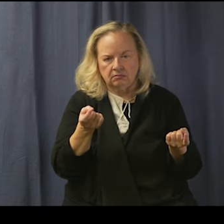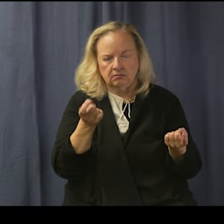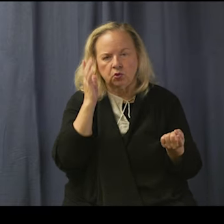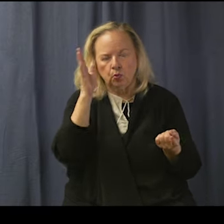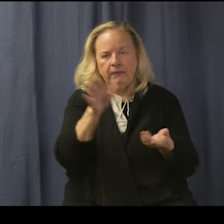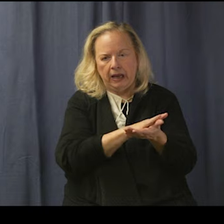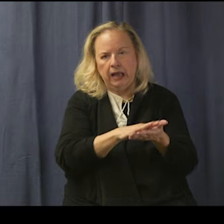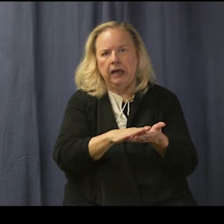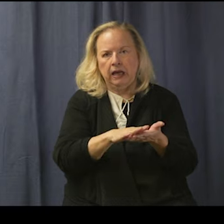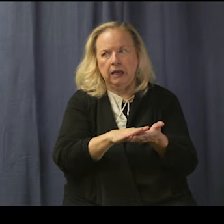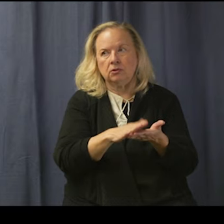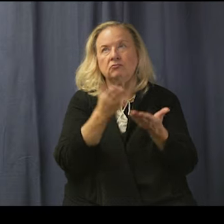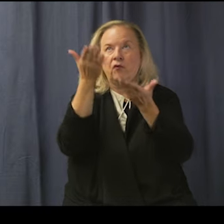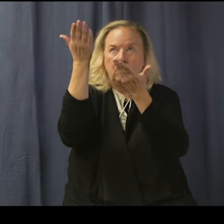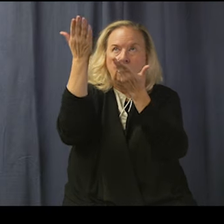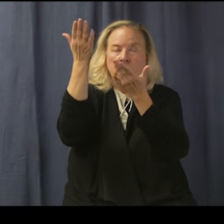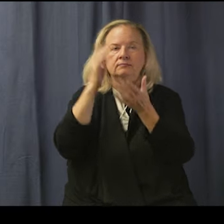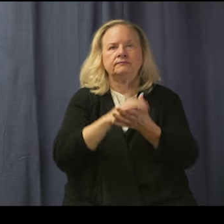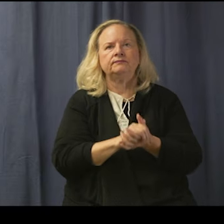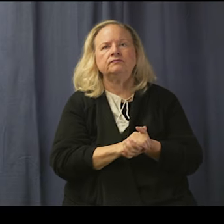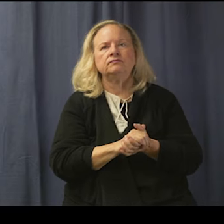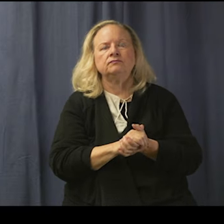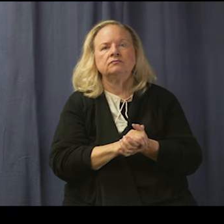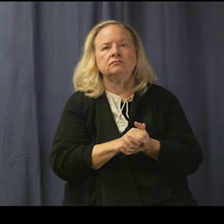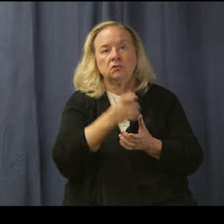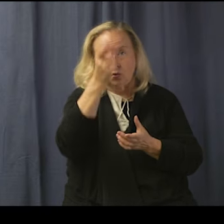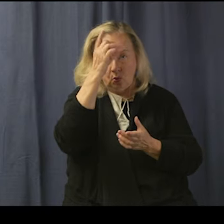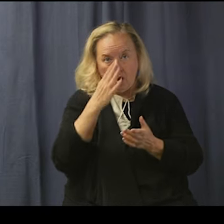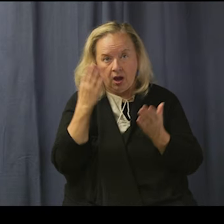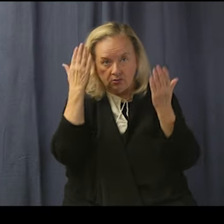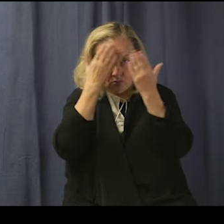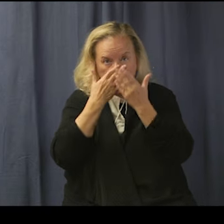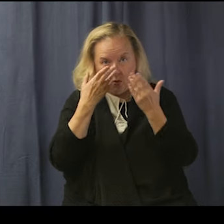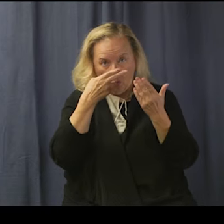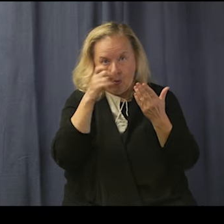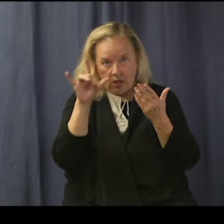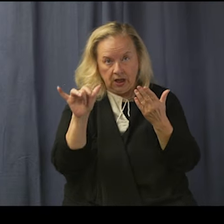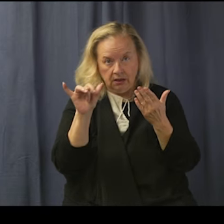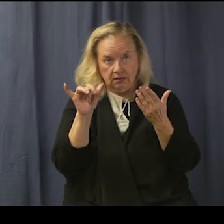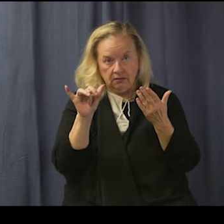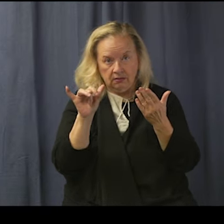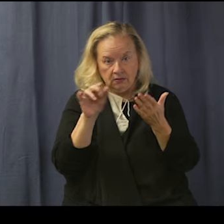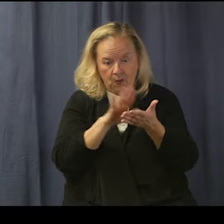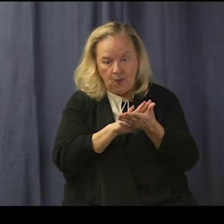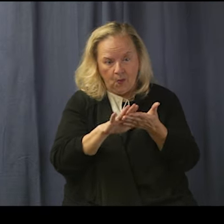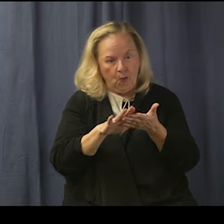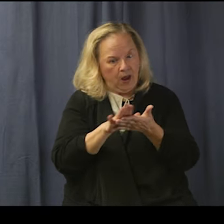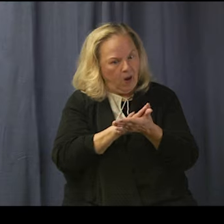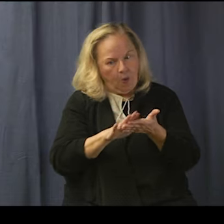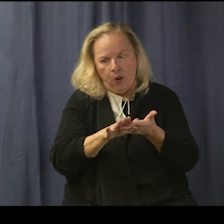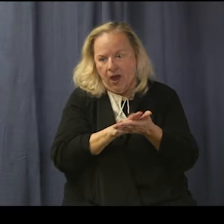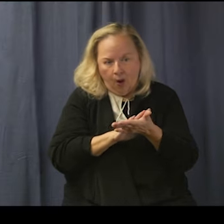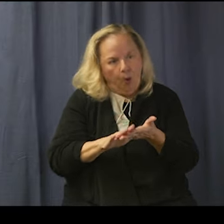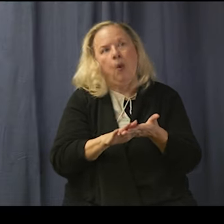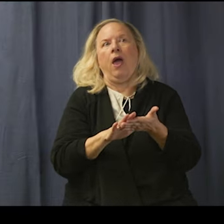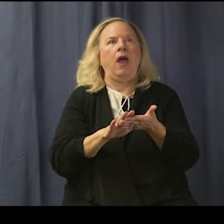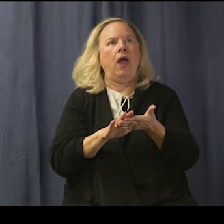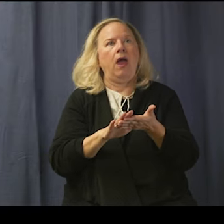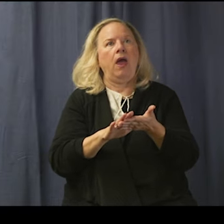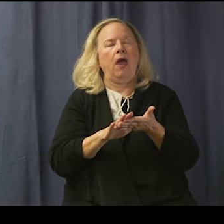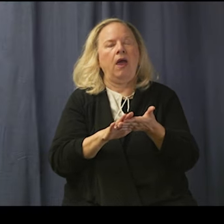be clean before the Lord. Now, how many of you know God's holy? Not only is he holy, he's holy, holy, holy.